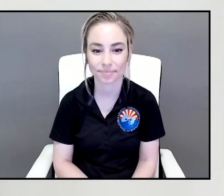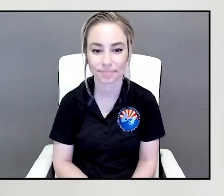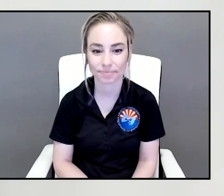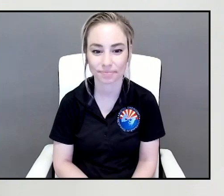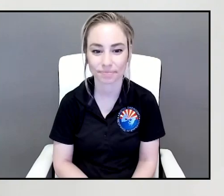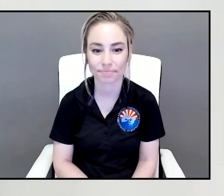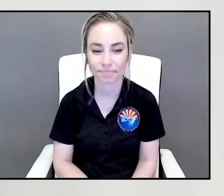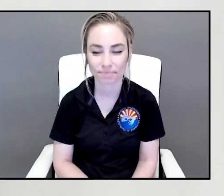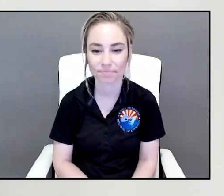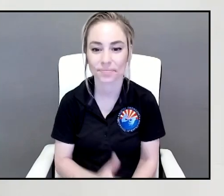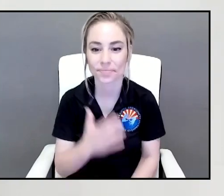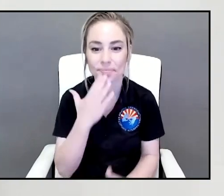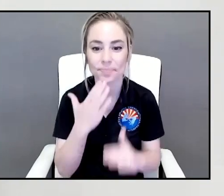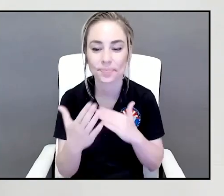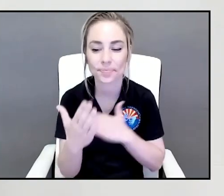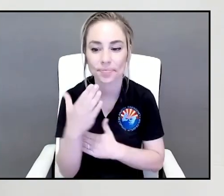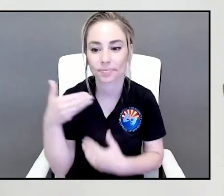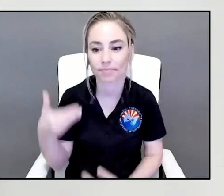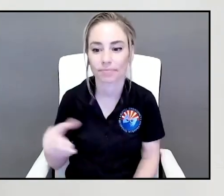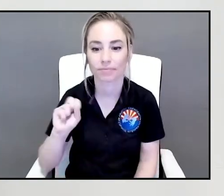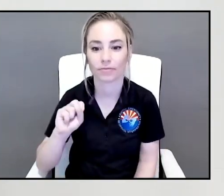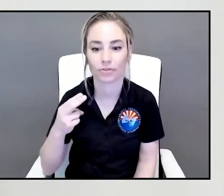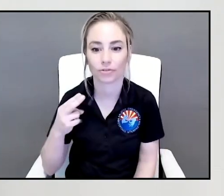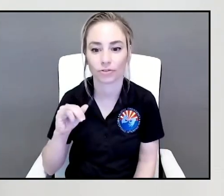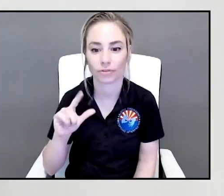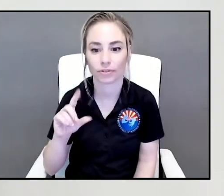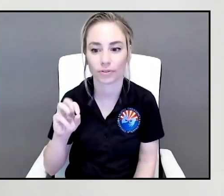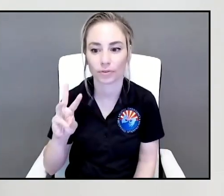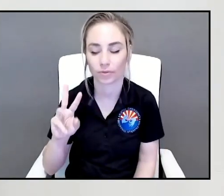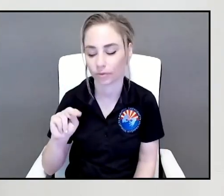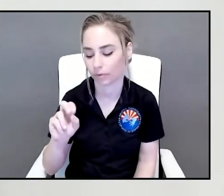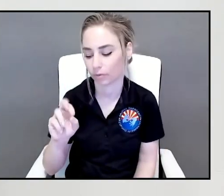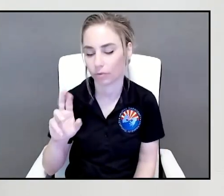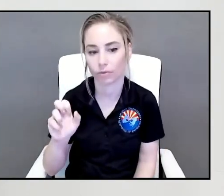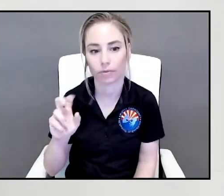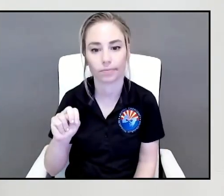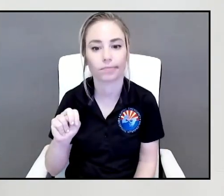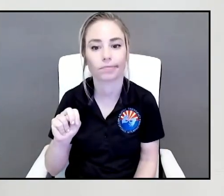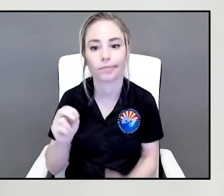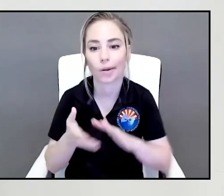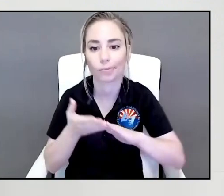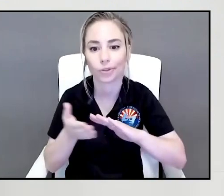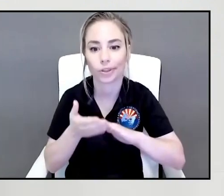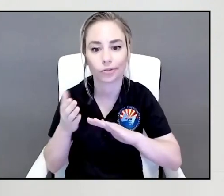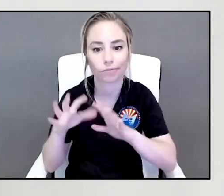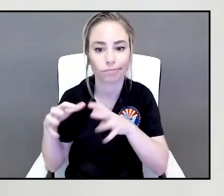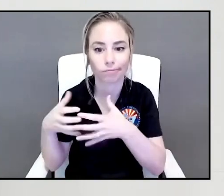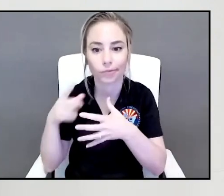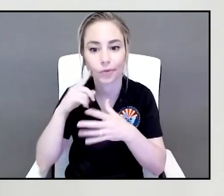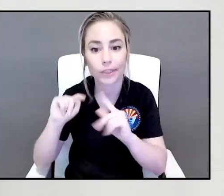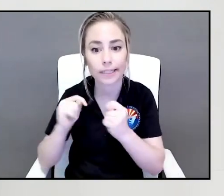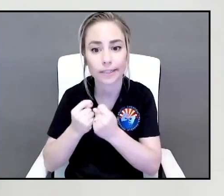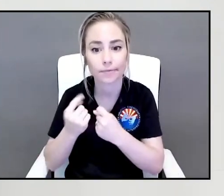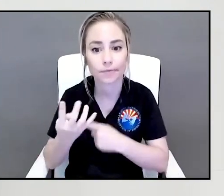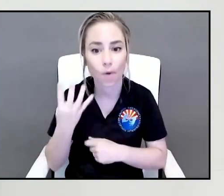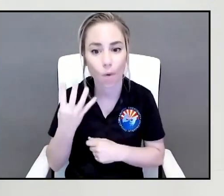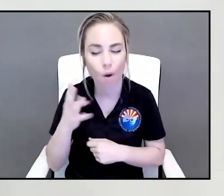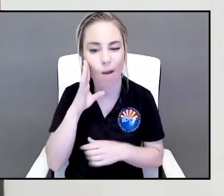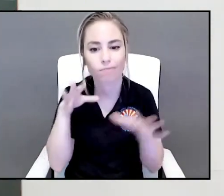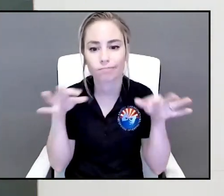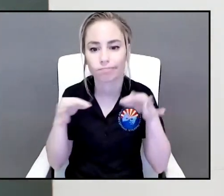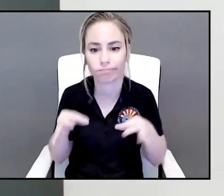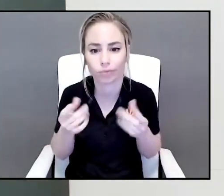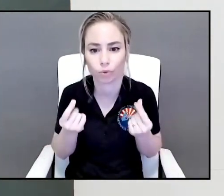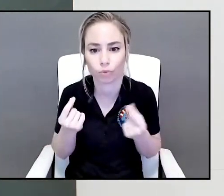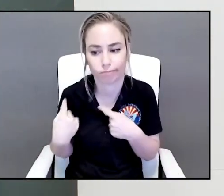All right. Good morning, Shilow Norton operations for Team 4. Give you a rundown what's happened in the last few days and what our